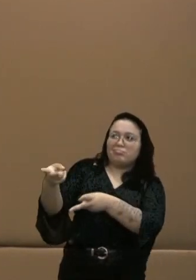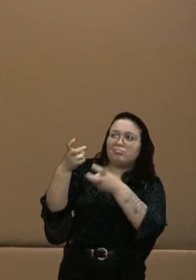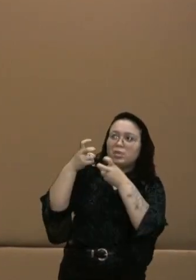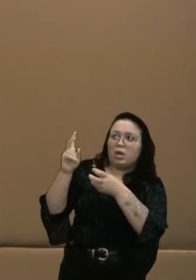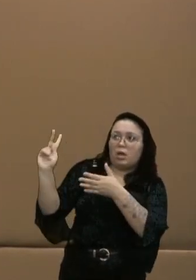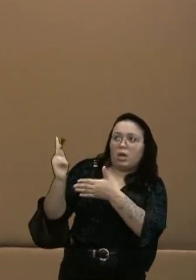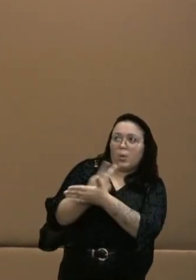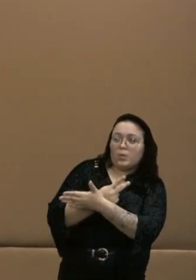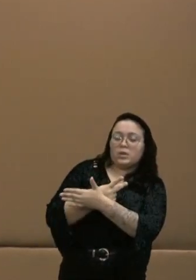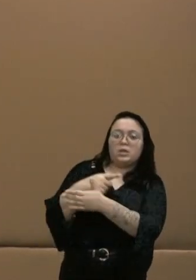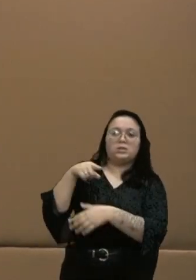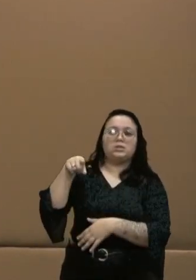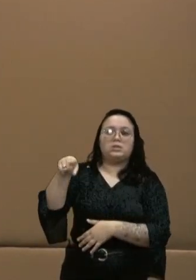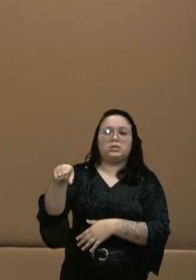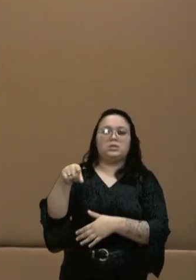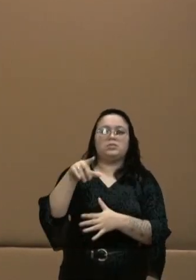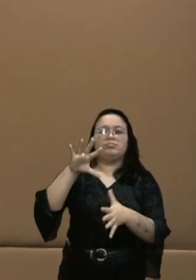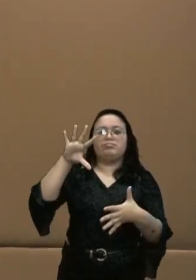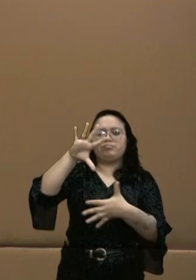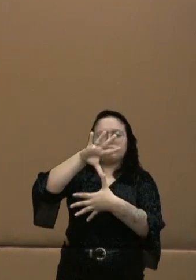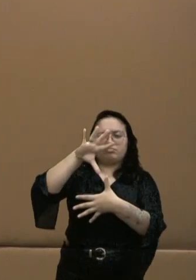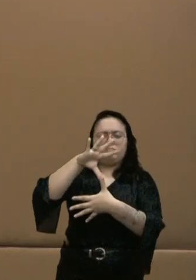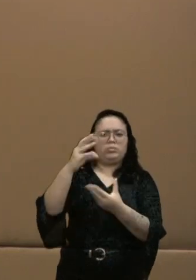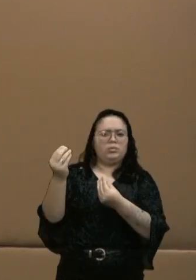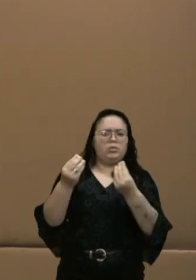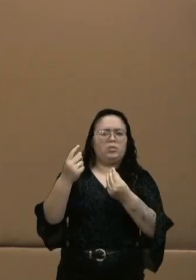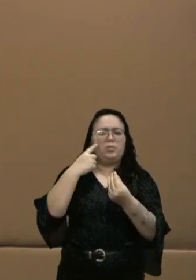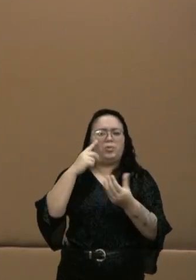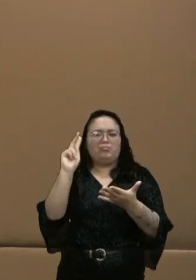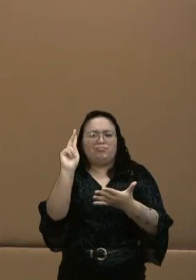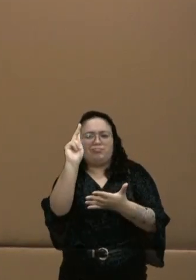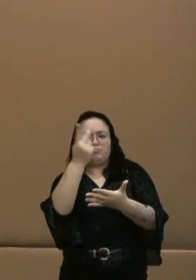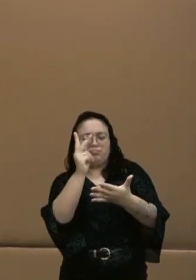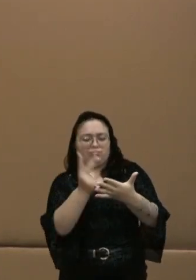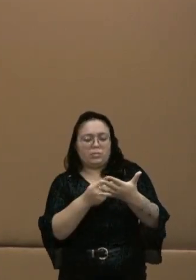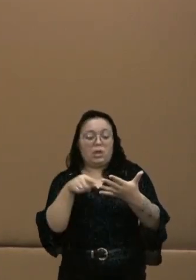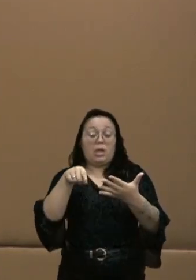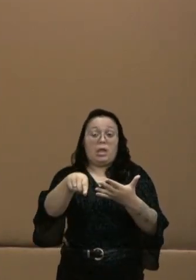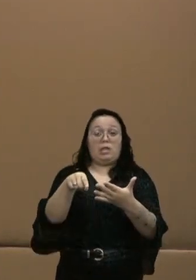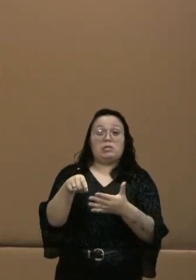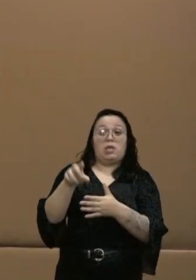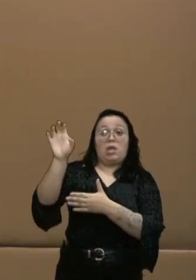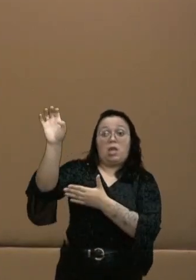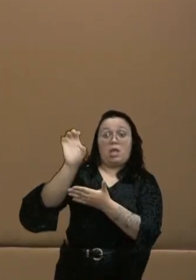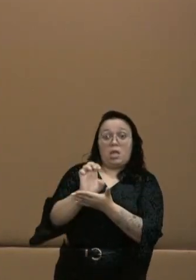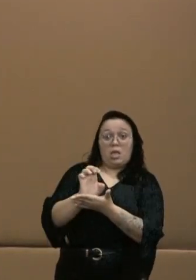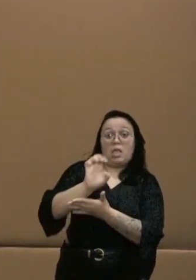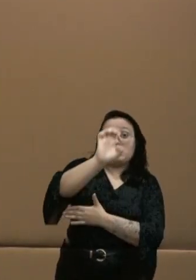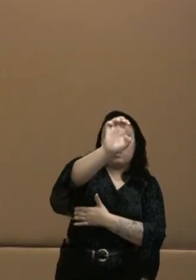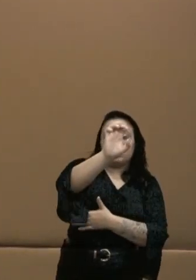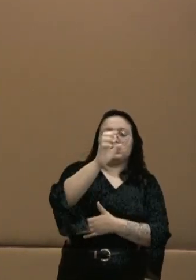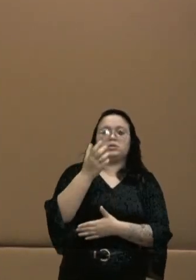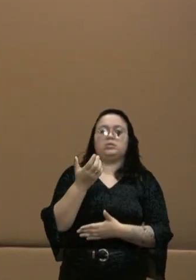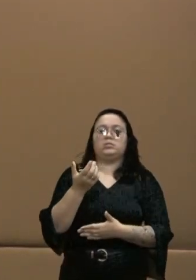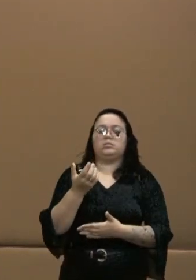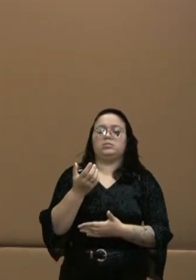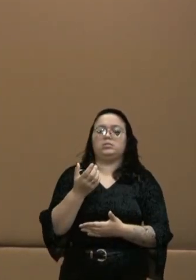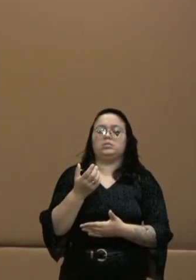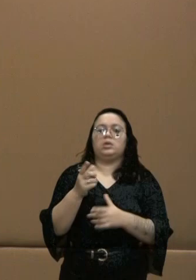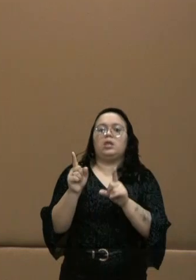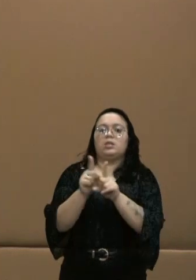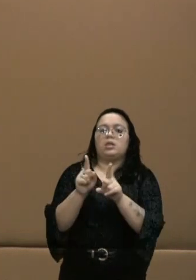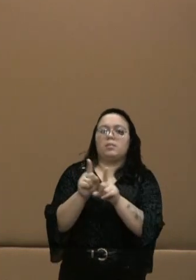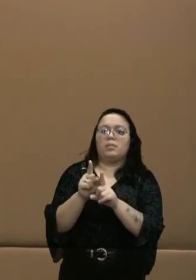situação geográfica realmente focar bastante nessa questão de exportação. On exports and, por exemplo,